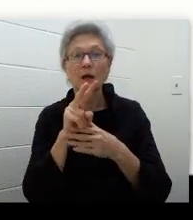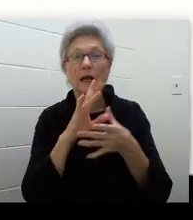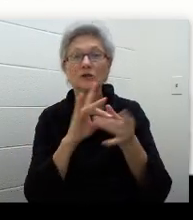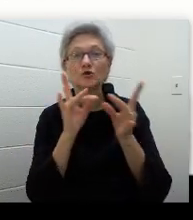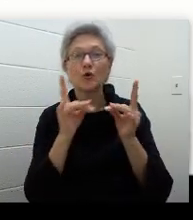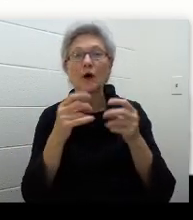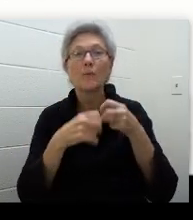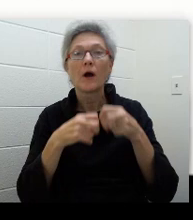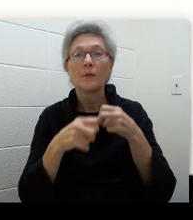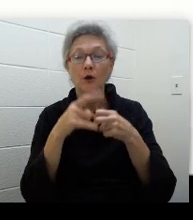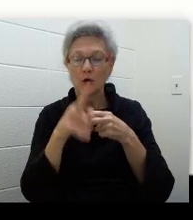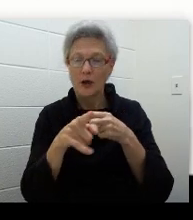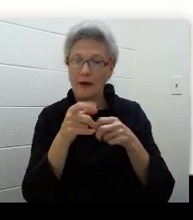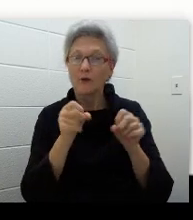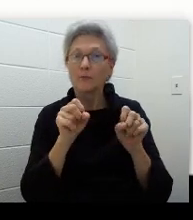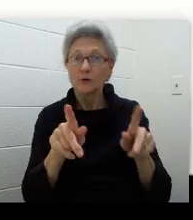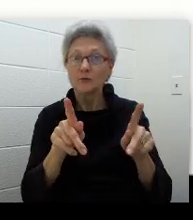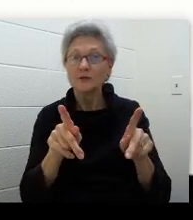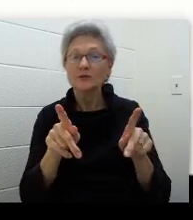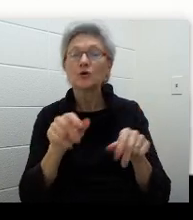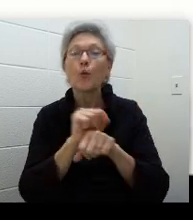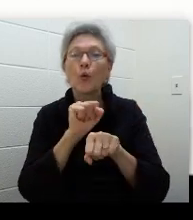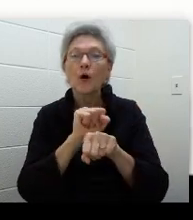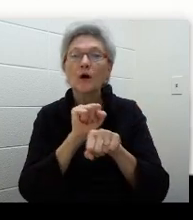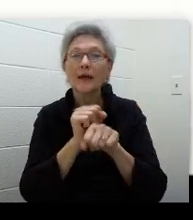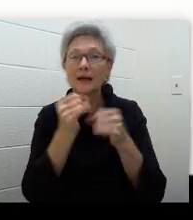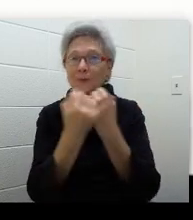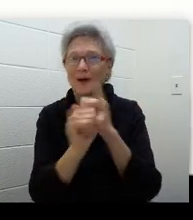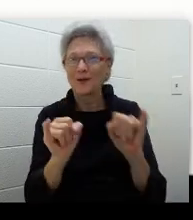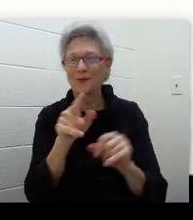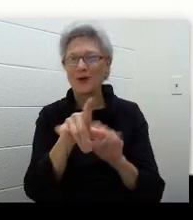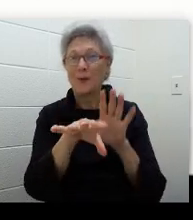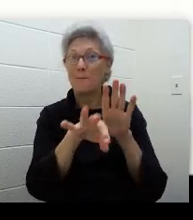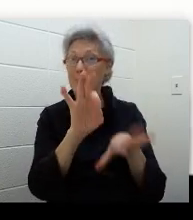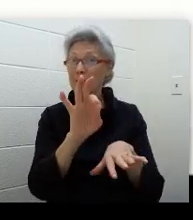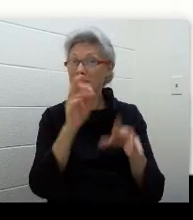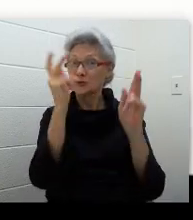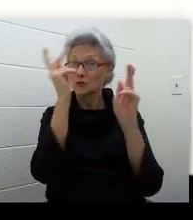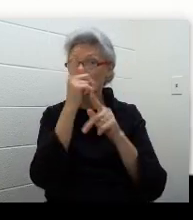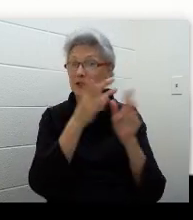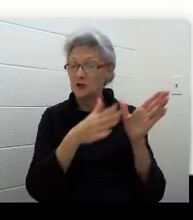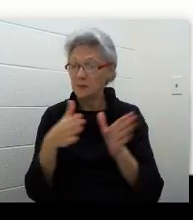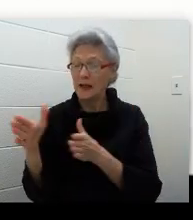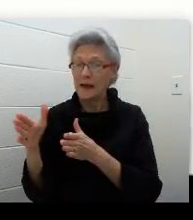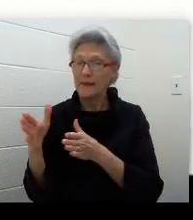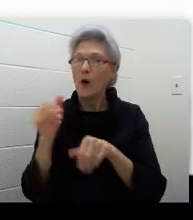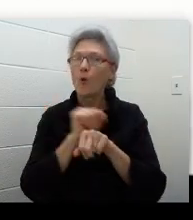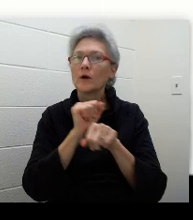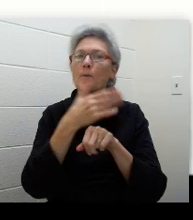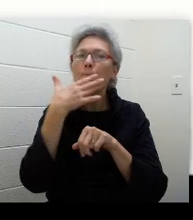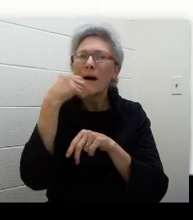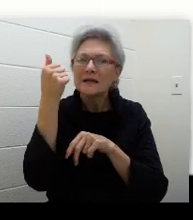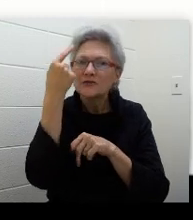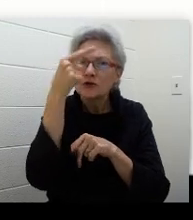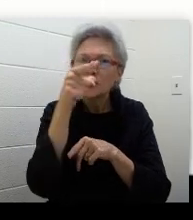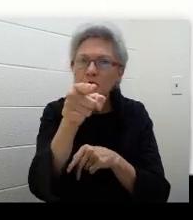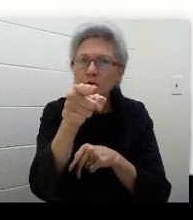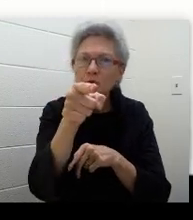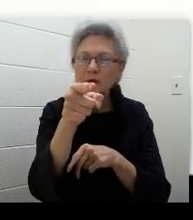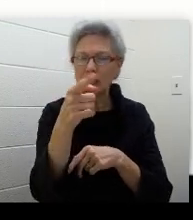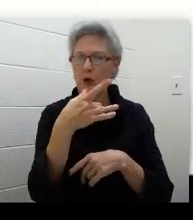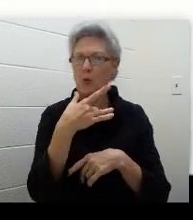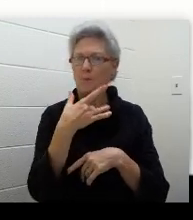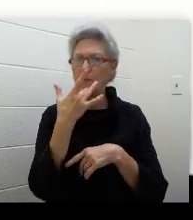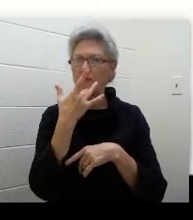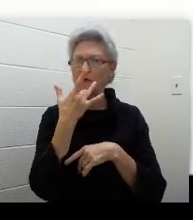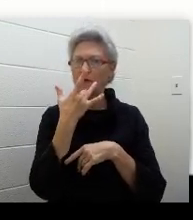word problem, and you're going to have a chance to do some on your own where you choose the strategy that works best for you. So let's take a look at our problem today.